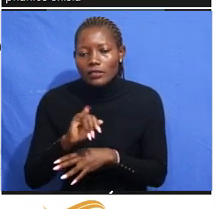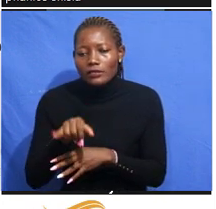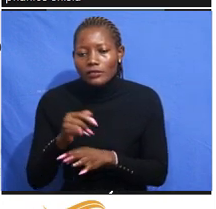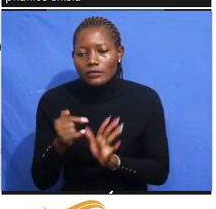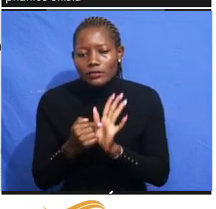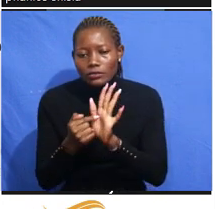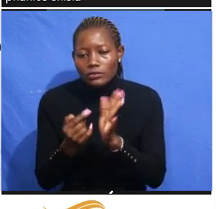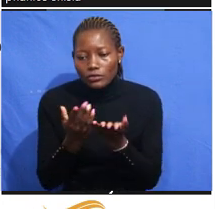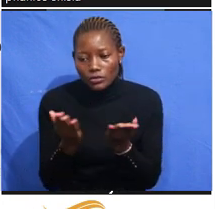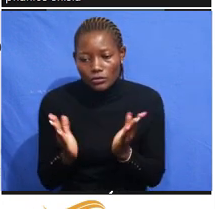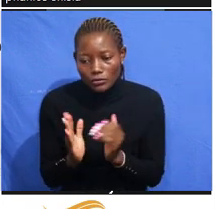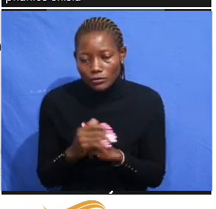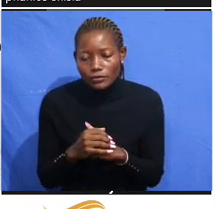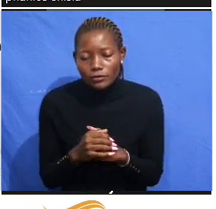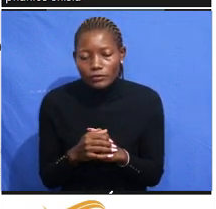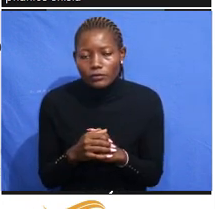show you